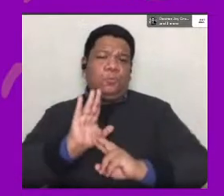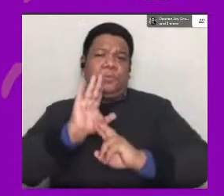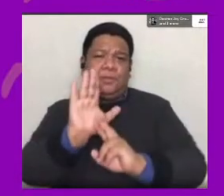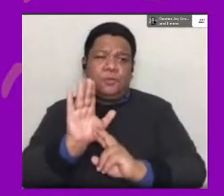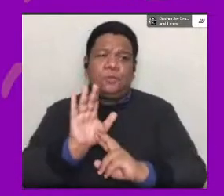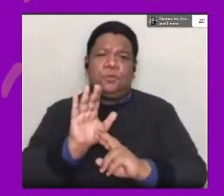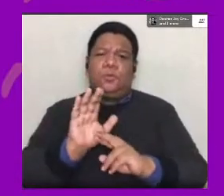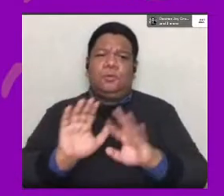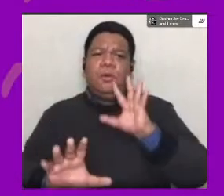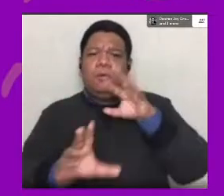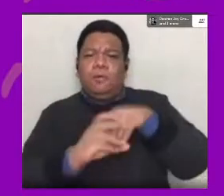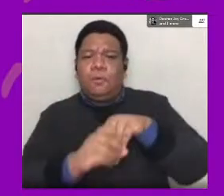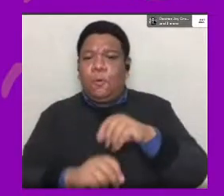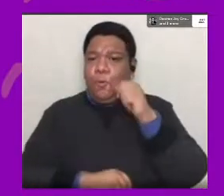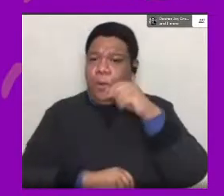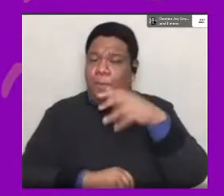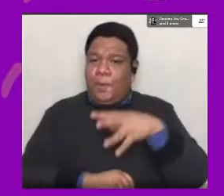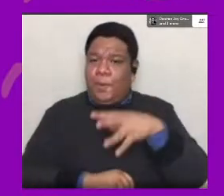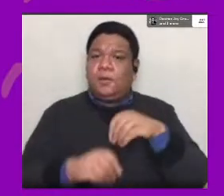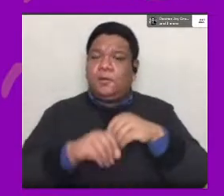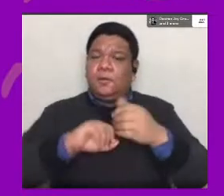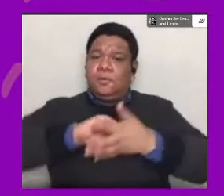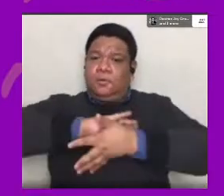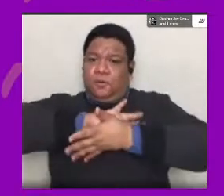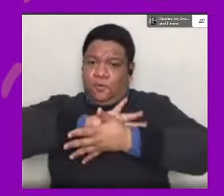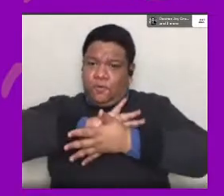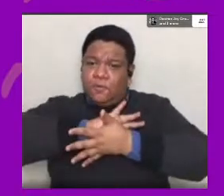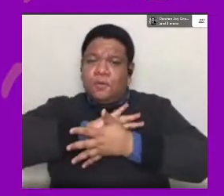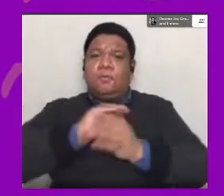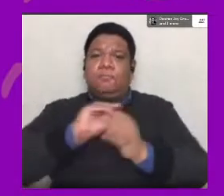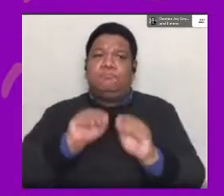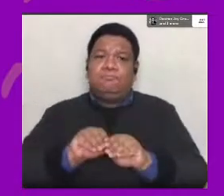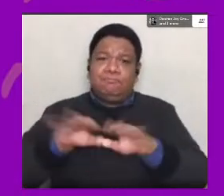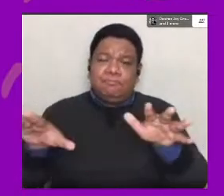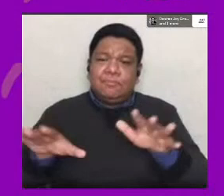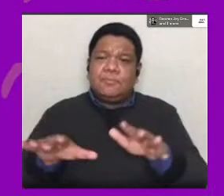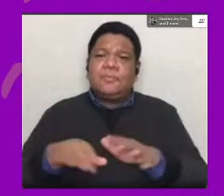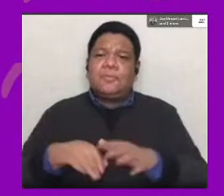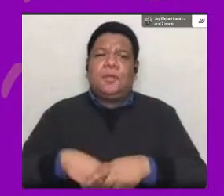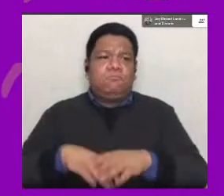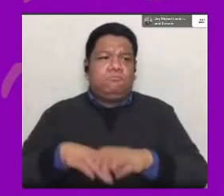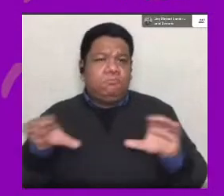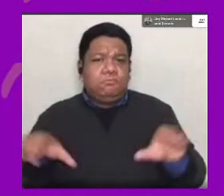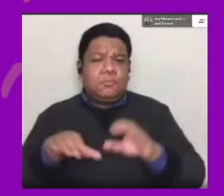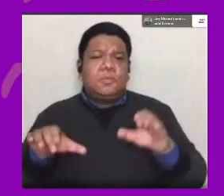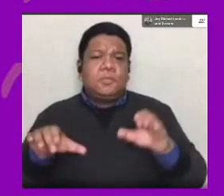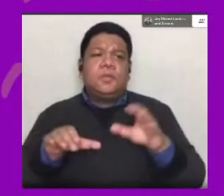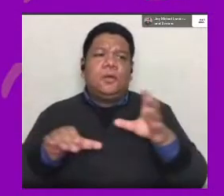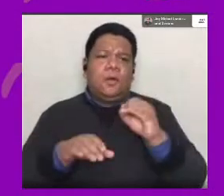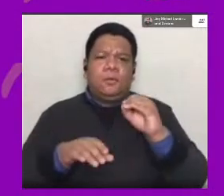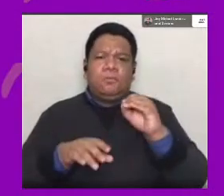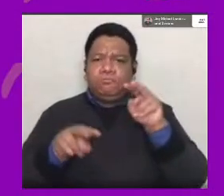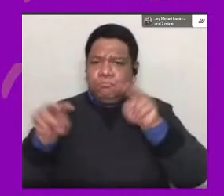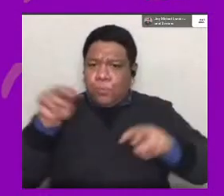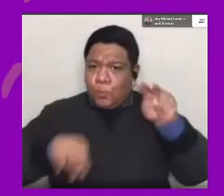of women in COVID-19 vaccine deployment, implementation, and monitoring that we are able